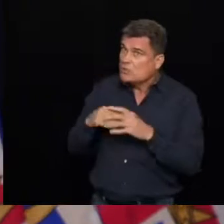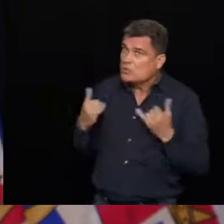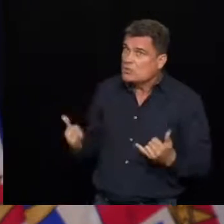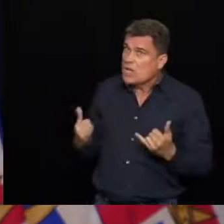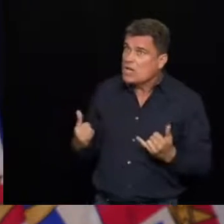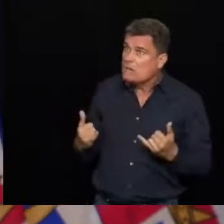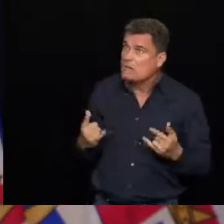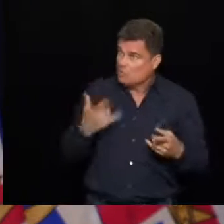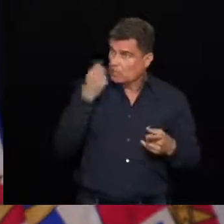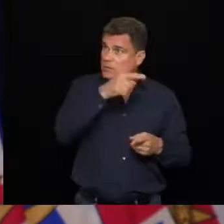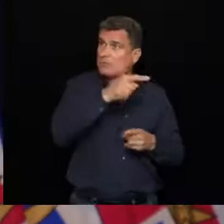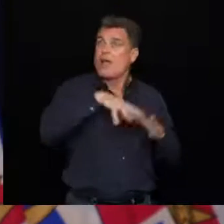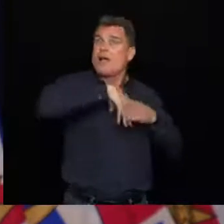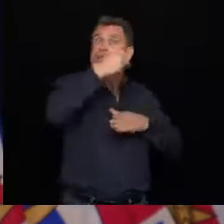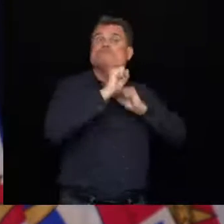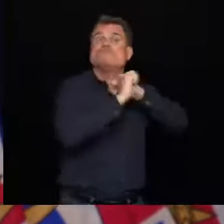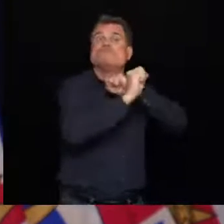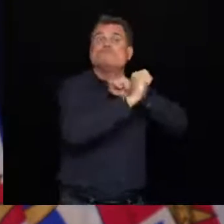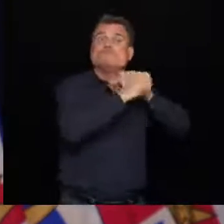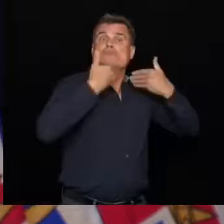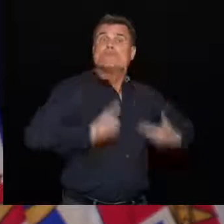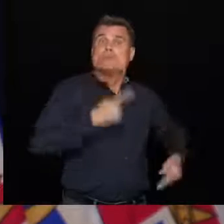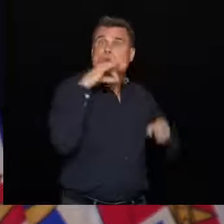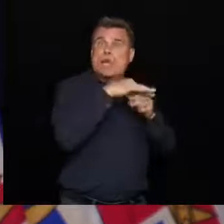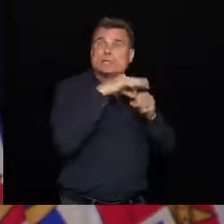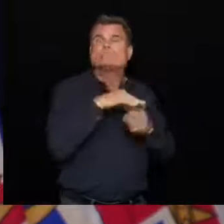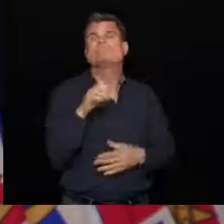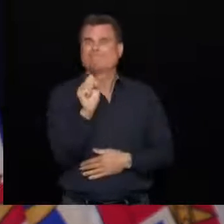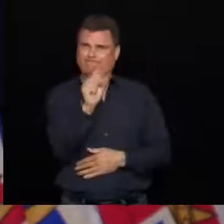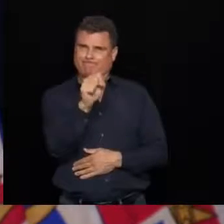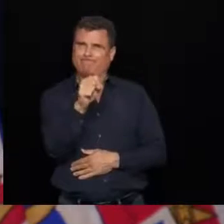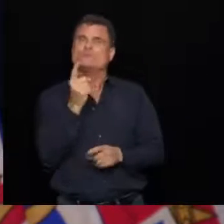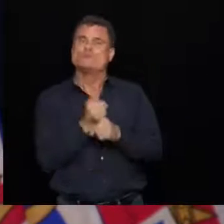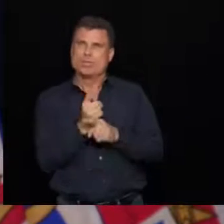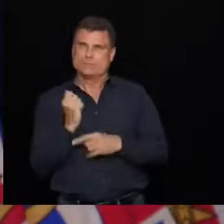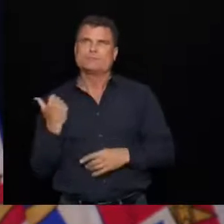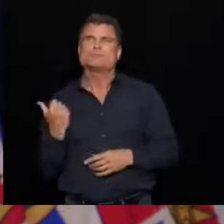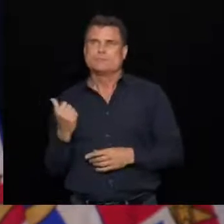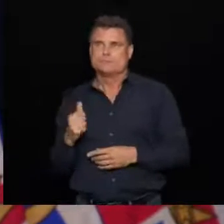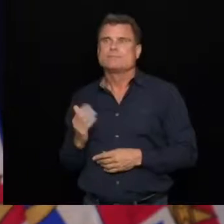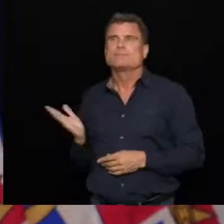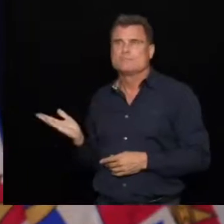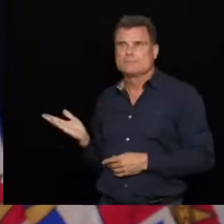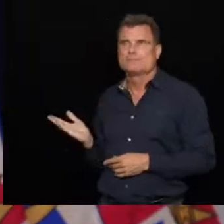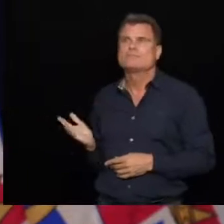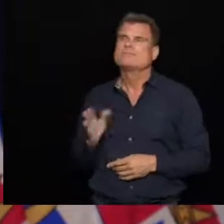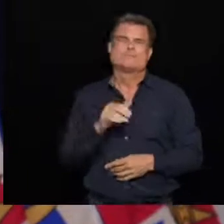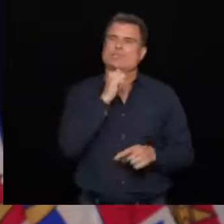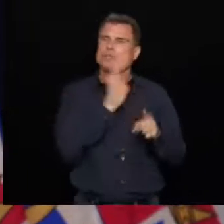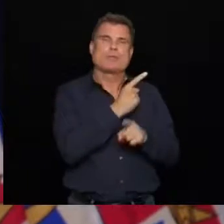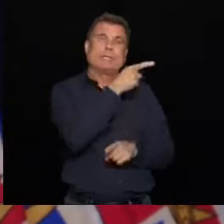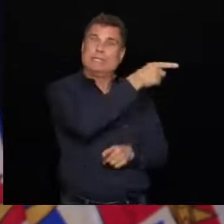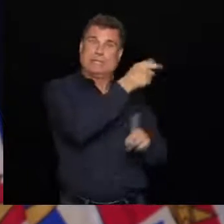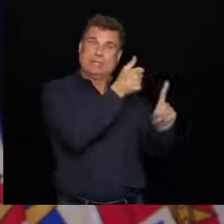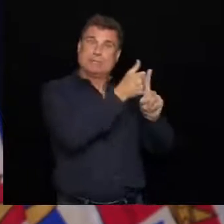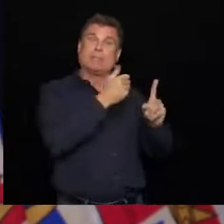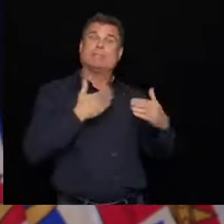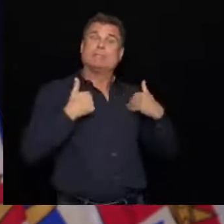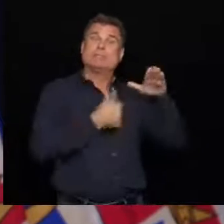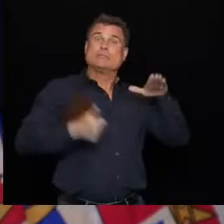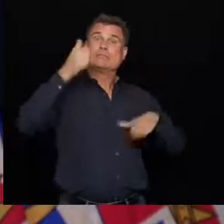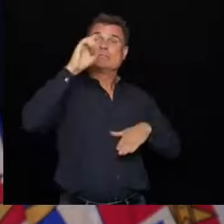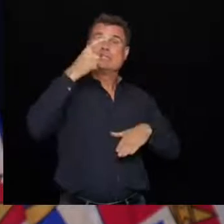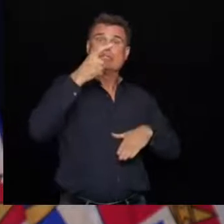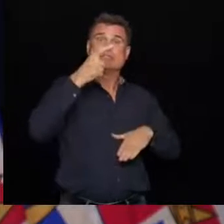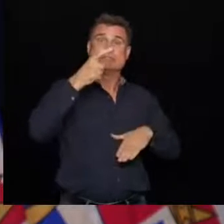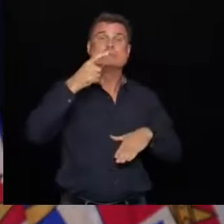be appropriate for him to be on the campaign and have the opportunity to speak publicly twice a week, but he will very much be